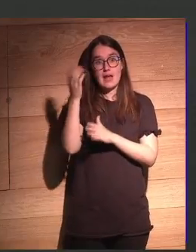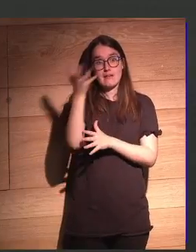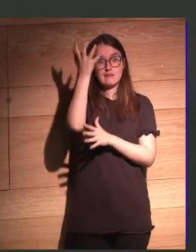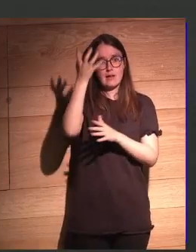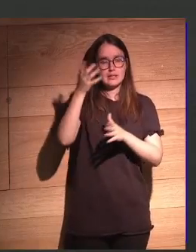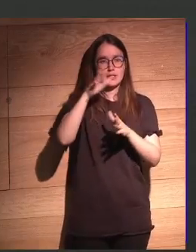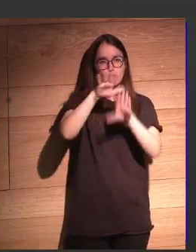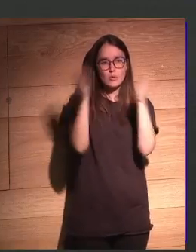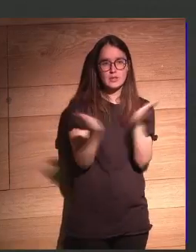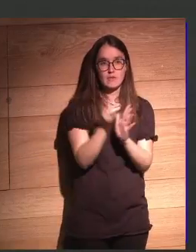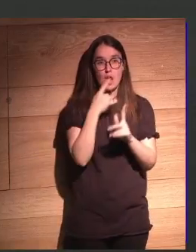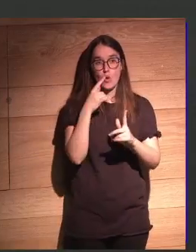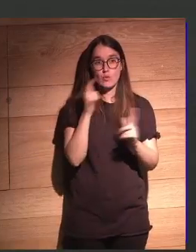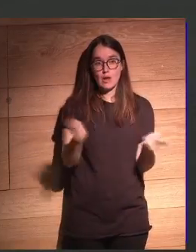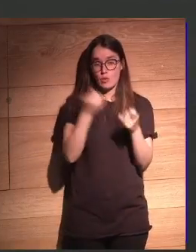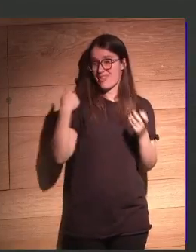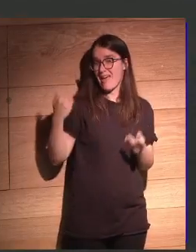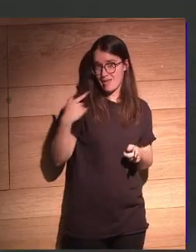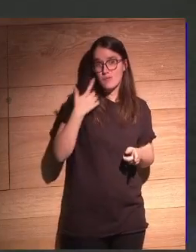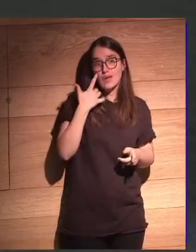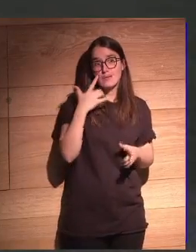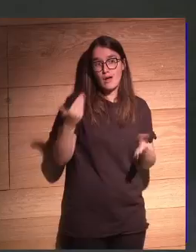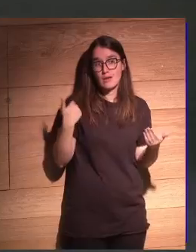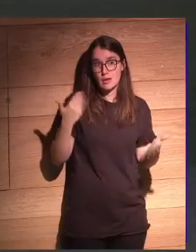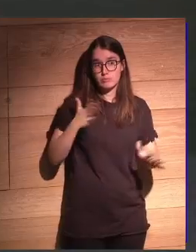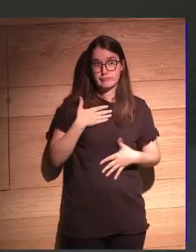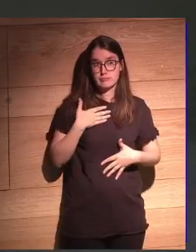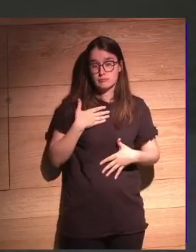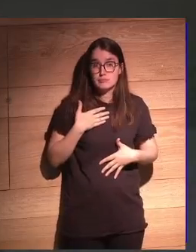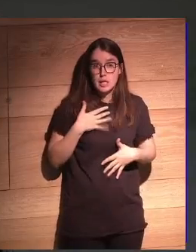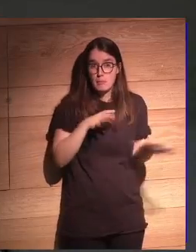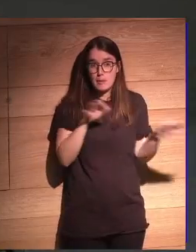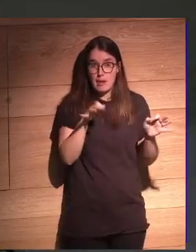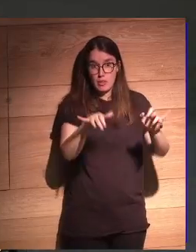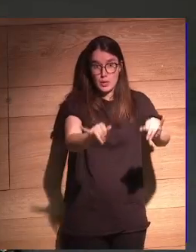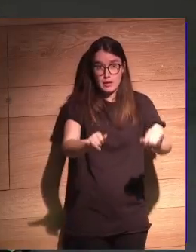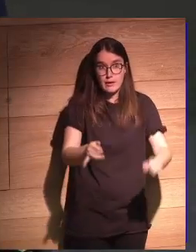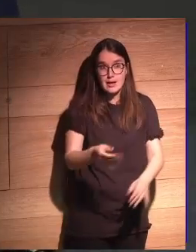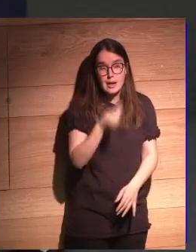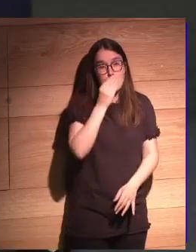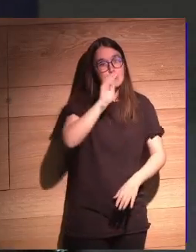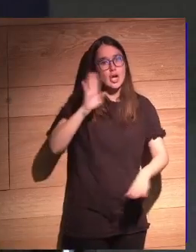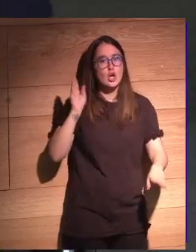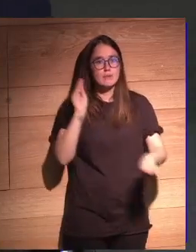prey on the Spanish market. Look at this ad that I found yesterday.